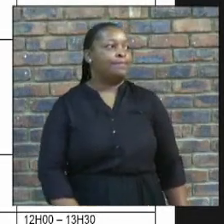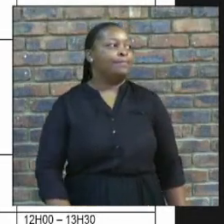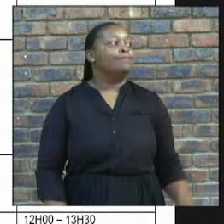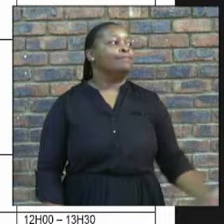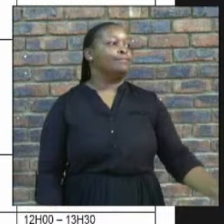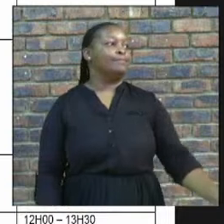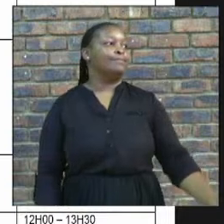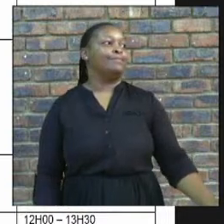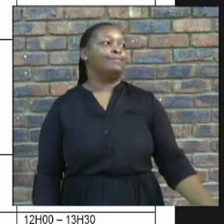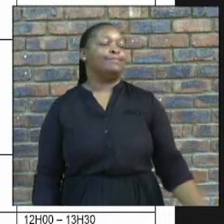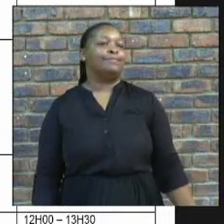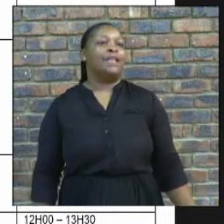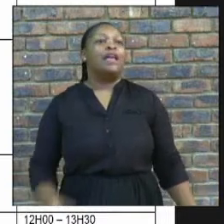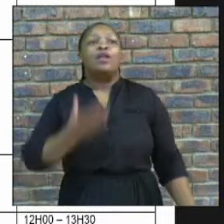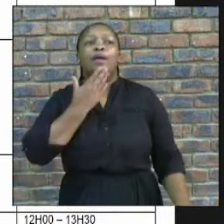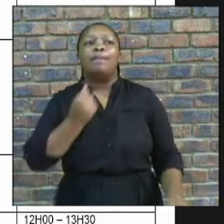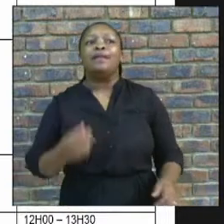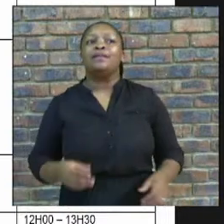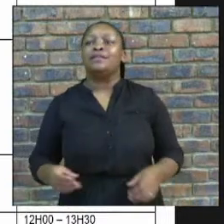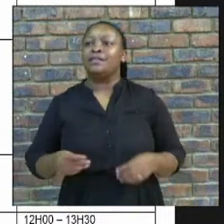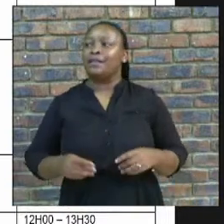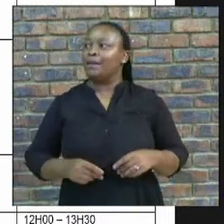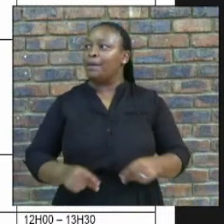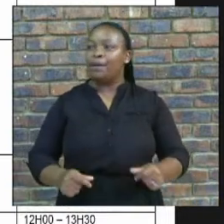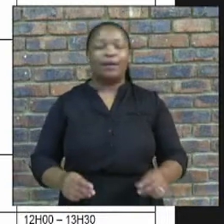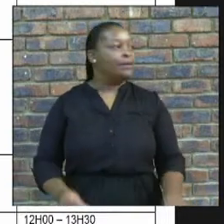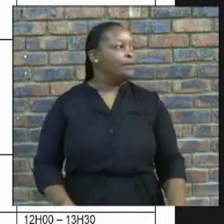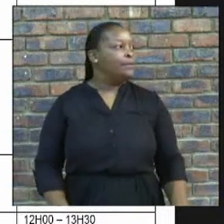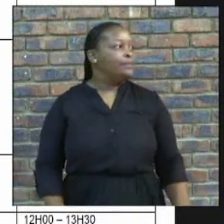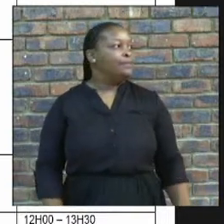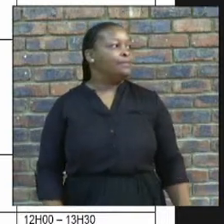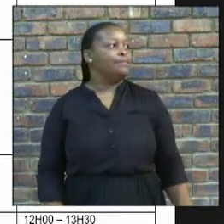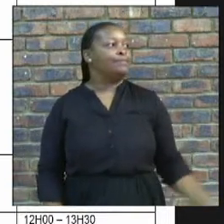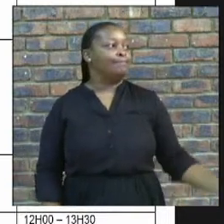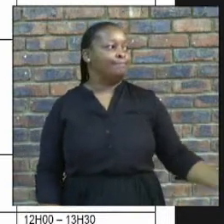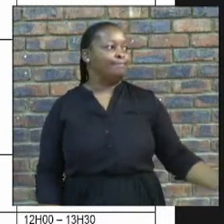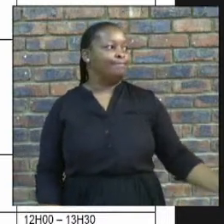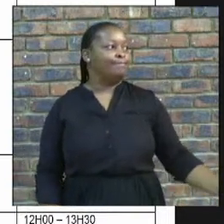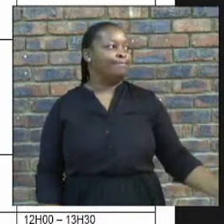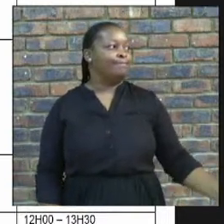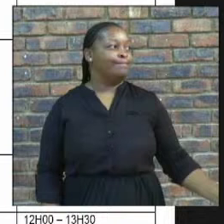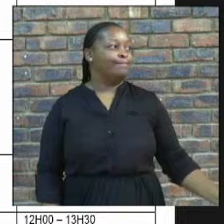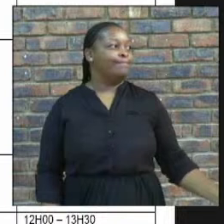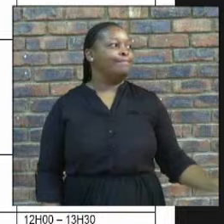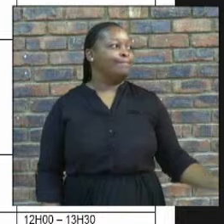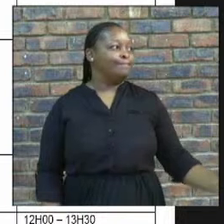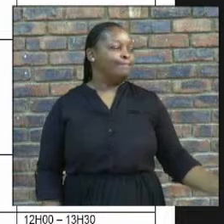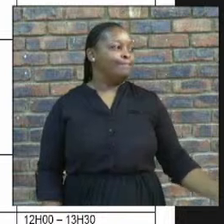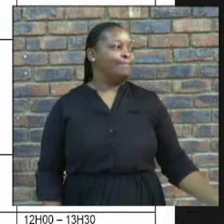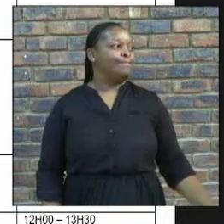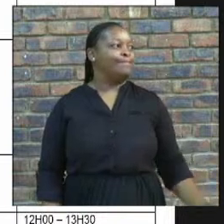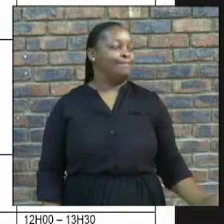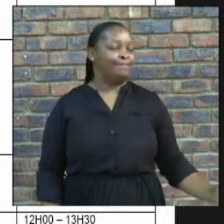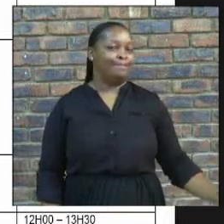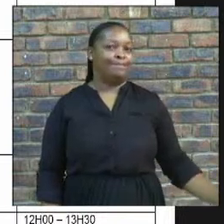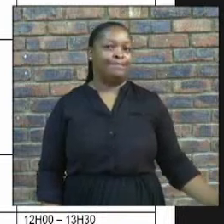Can we move quickly so that everybody gets the earphones? Then we are able to start with our